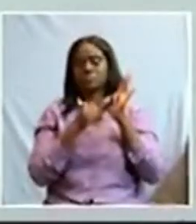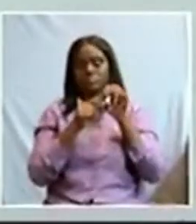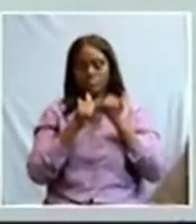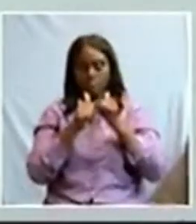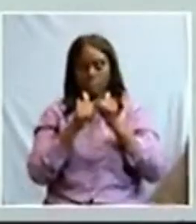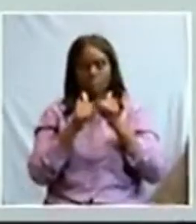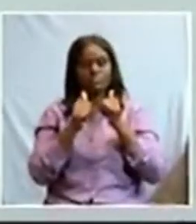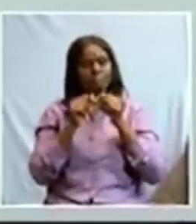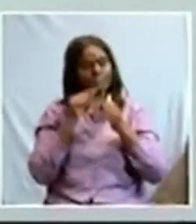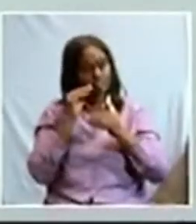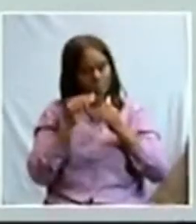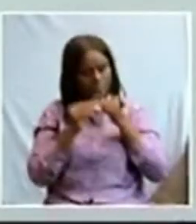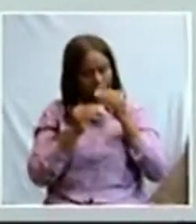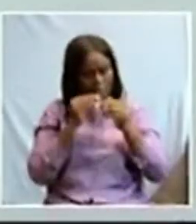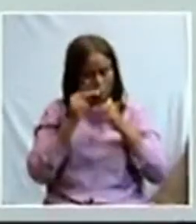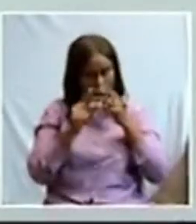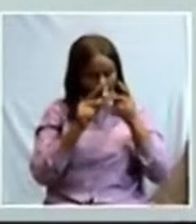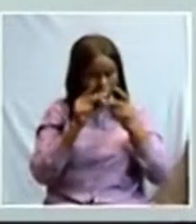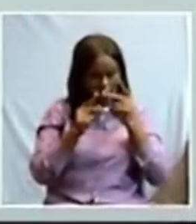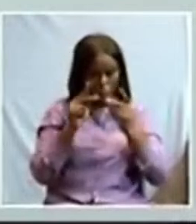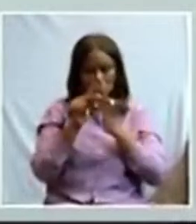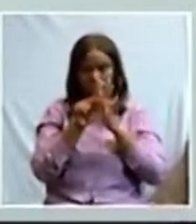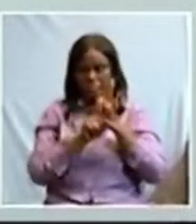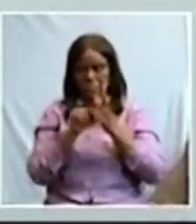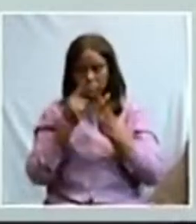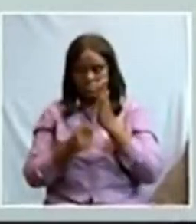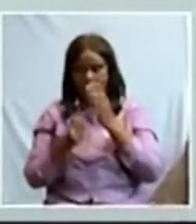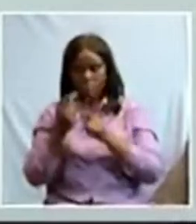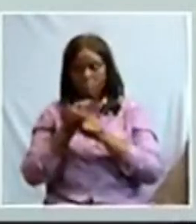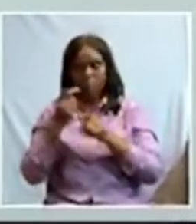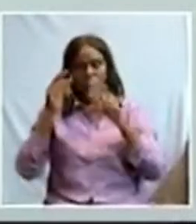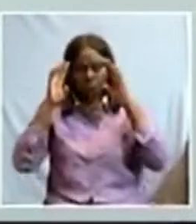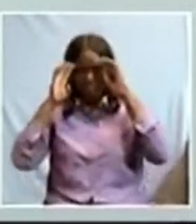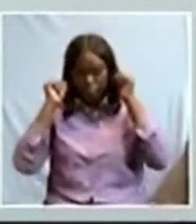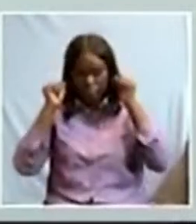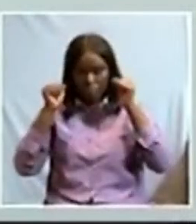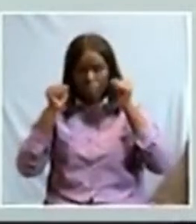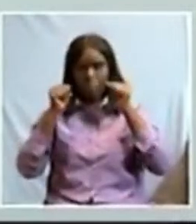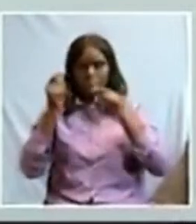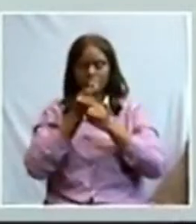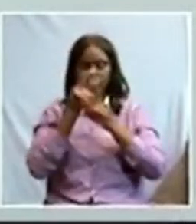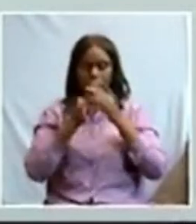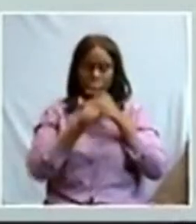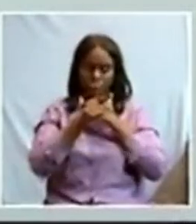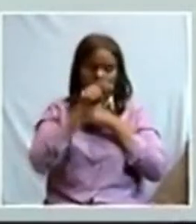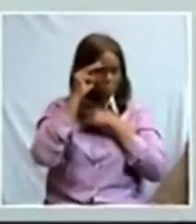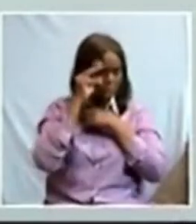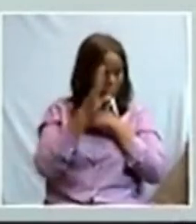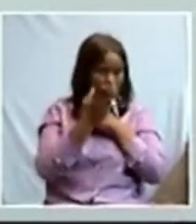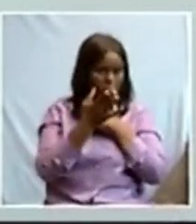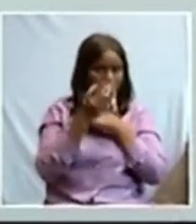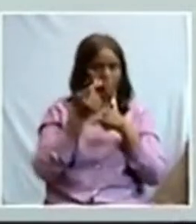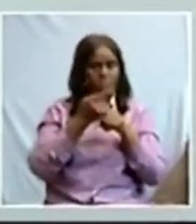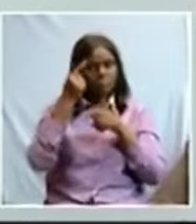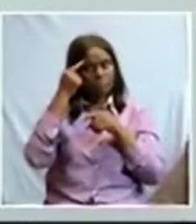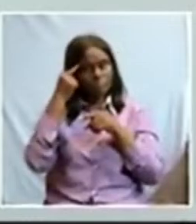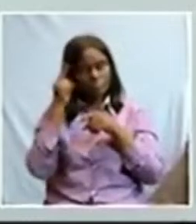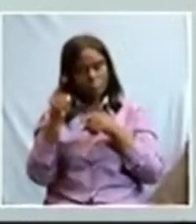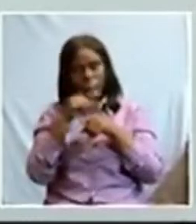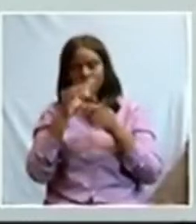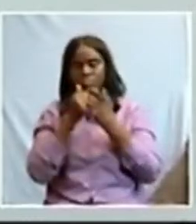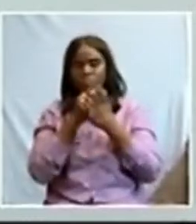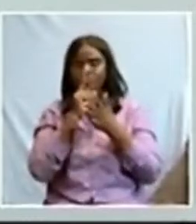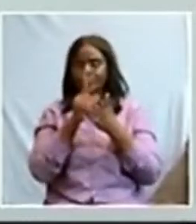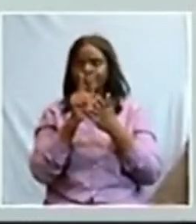follow religiously the policy statements that comes from the head of state, from the minister, from government in